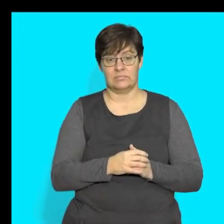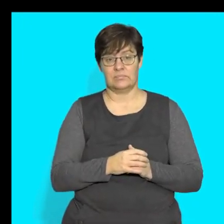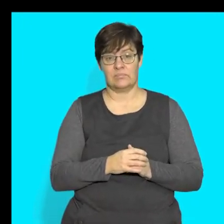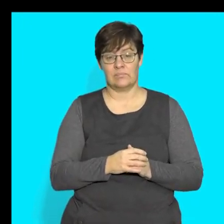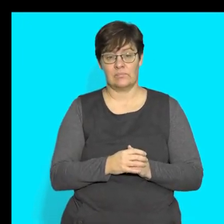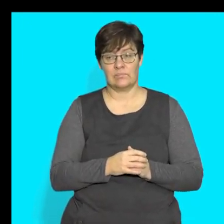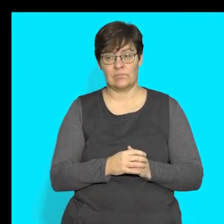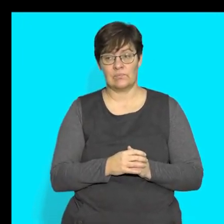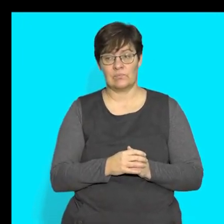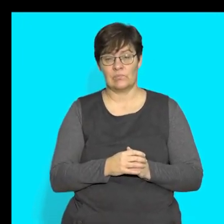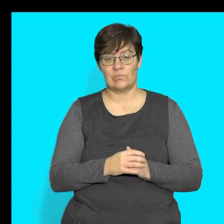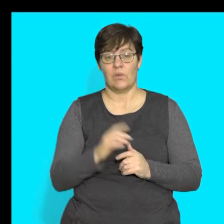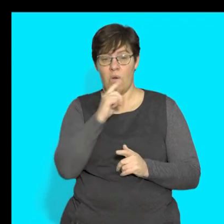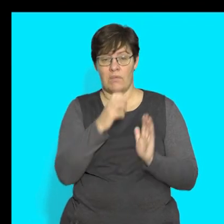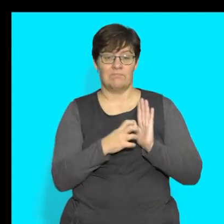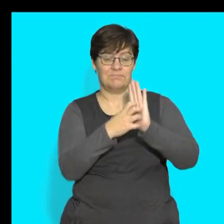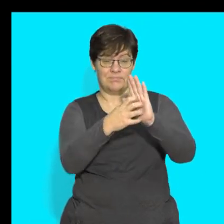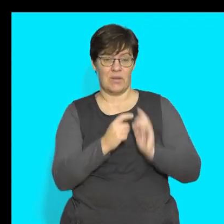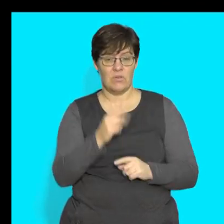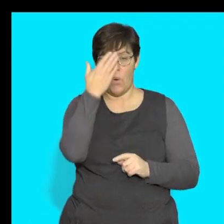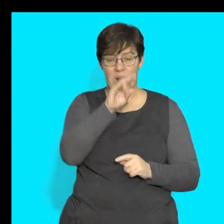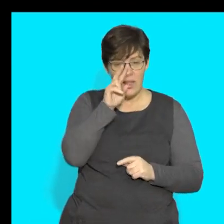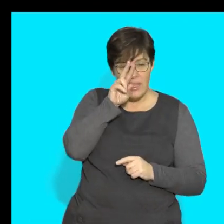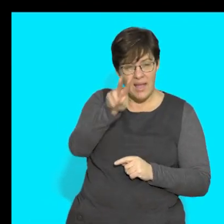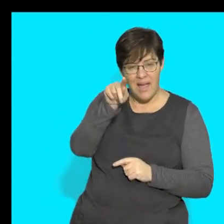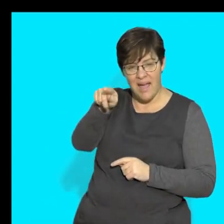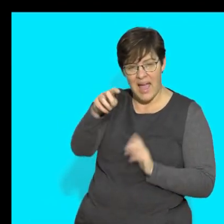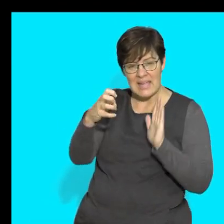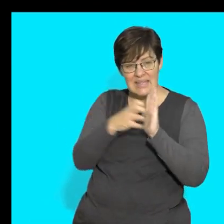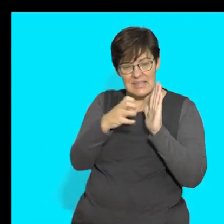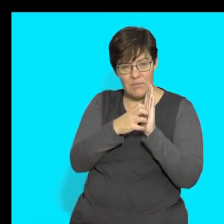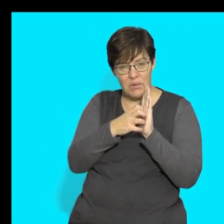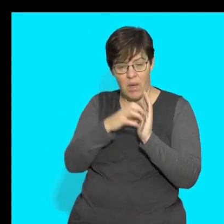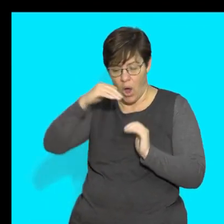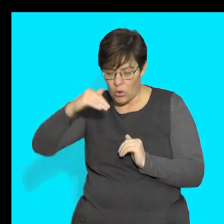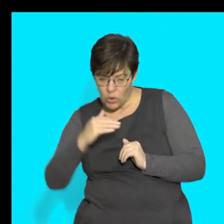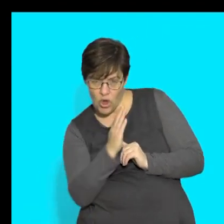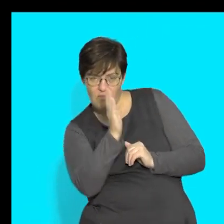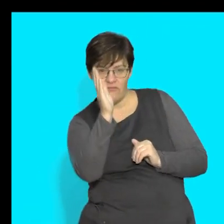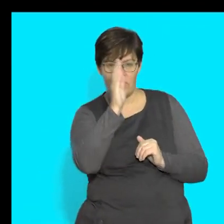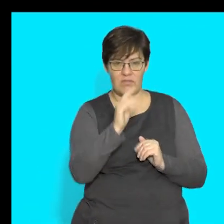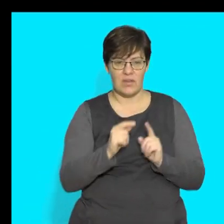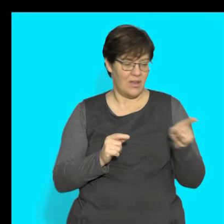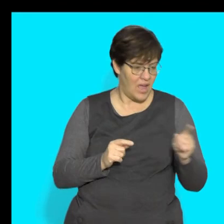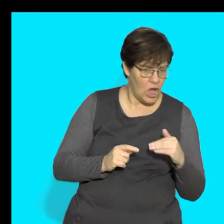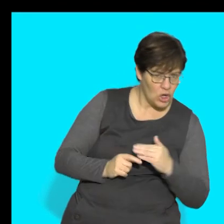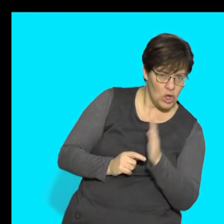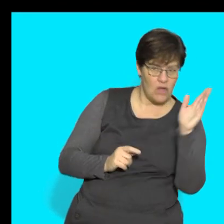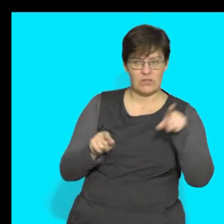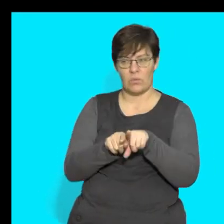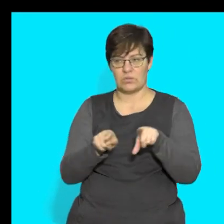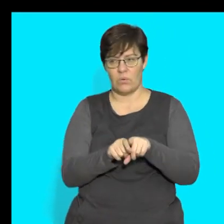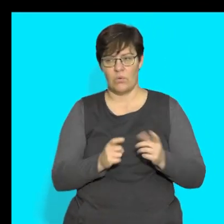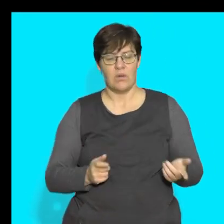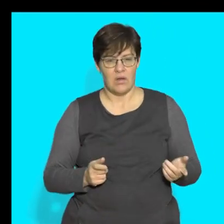over here on our apparatus, on our simulation. Do you notice that this diagram is curved and this one